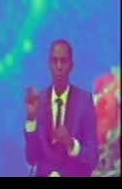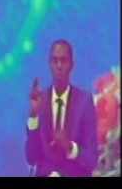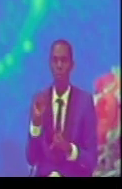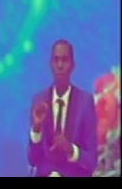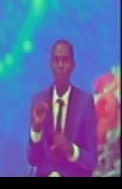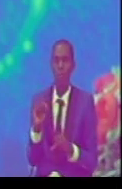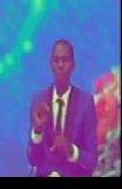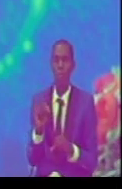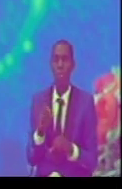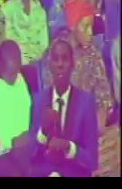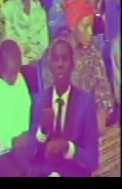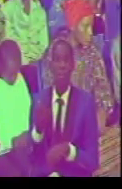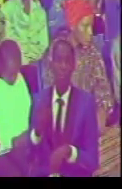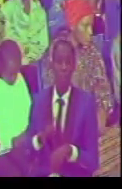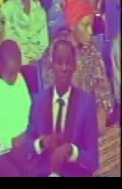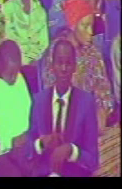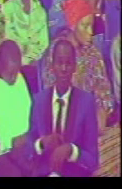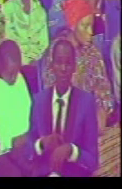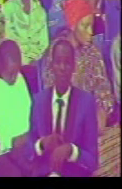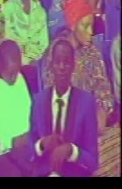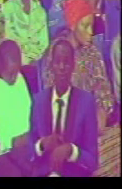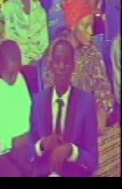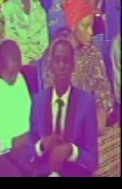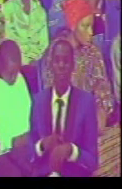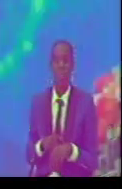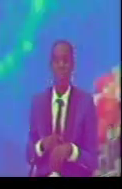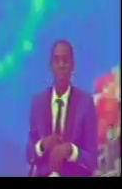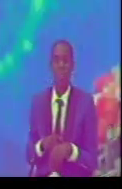from the spirit of guilt.